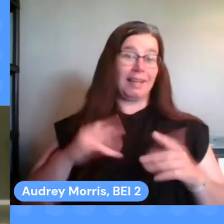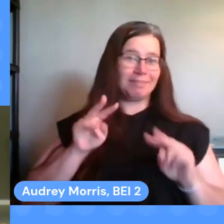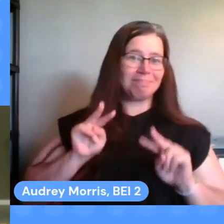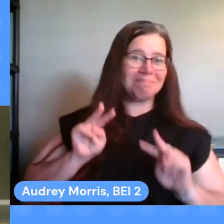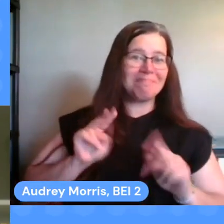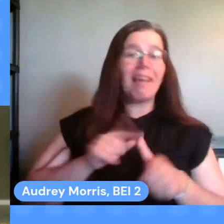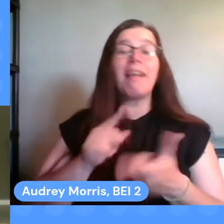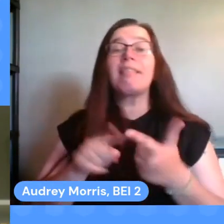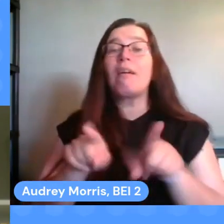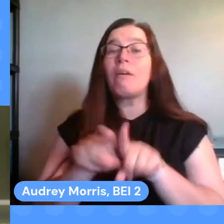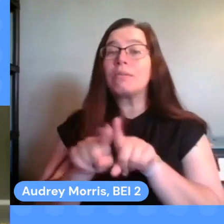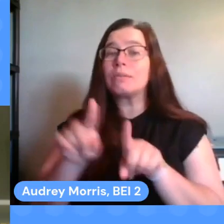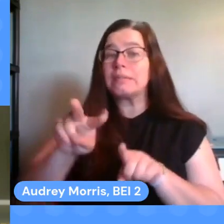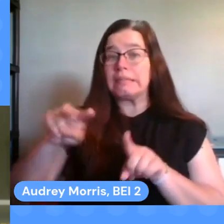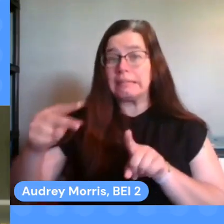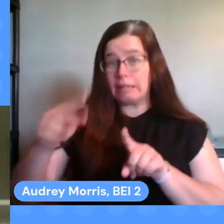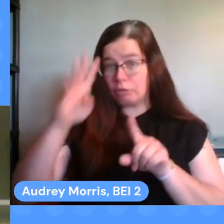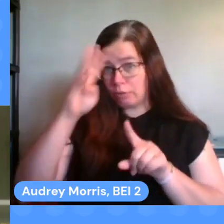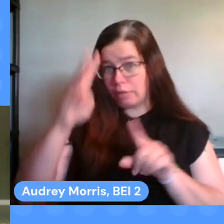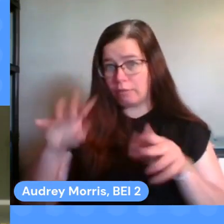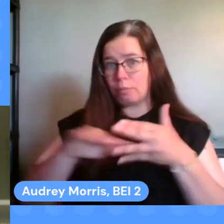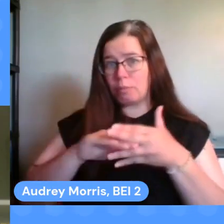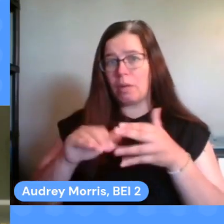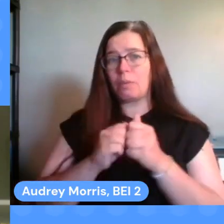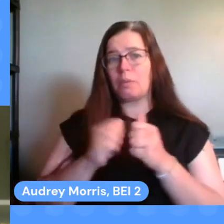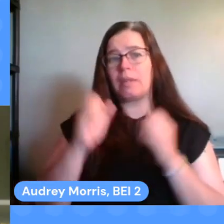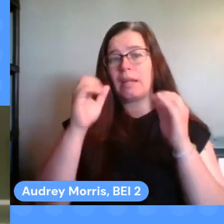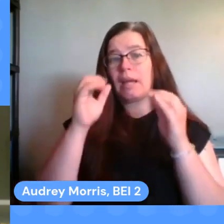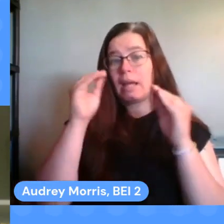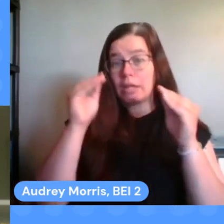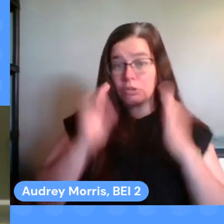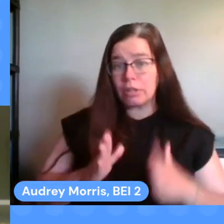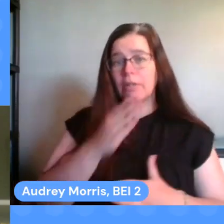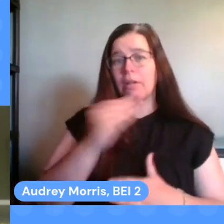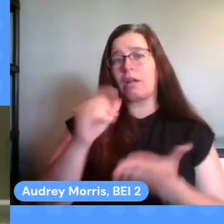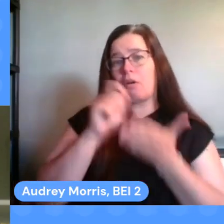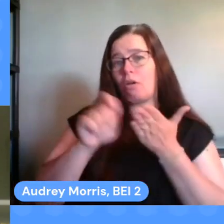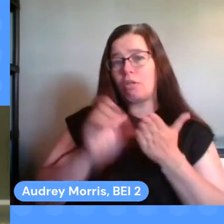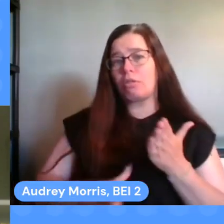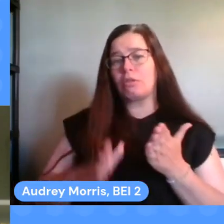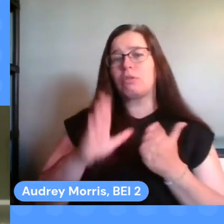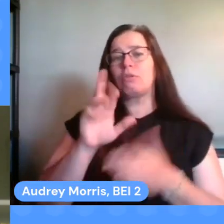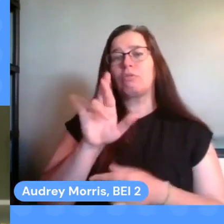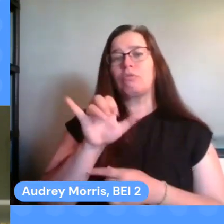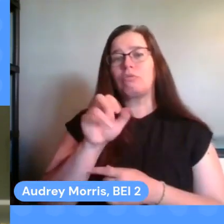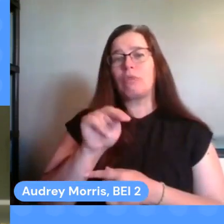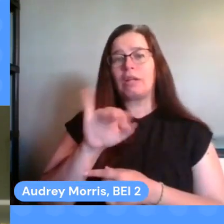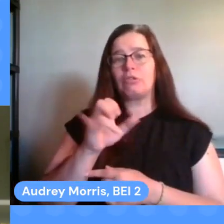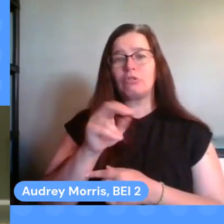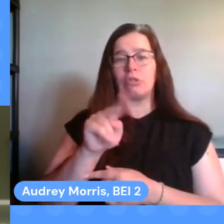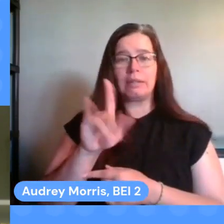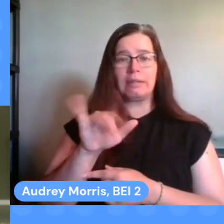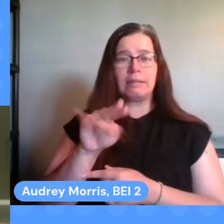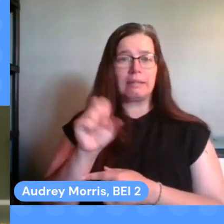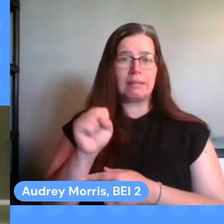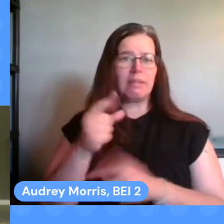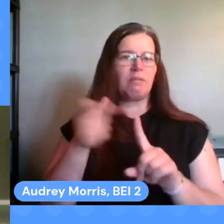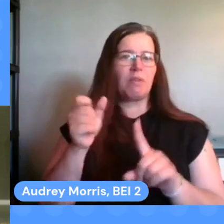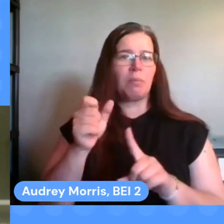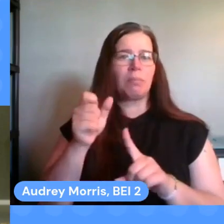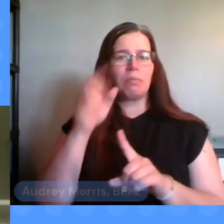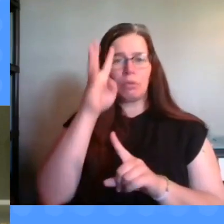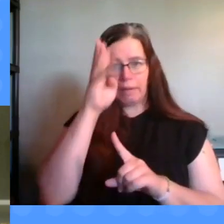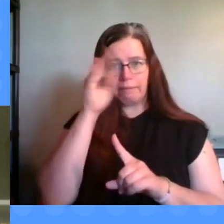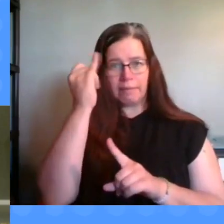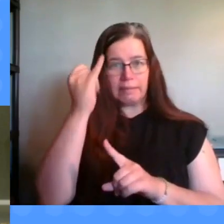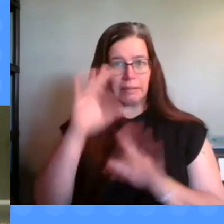second creative break with educator and author Ryan Jenkins of the Wonderful Idea Company. I love to tinker, so I will definitely be